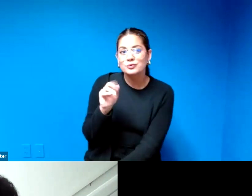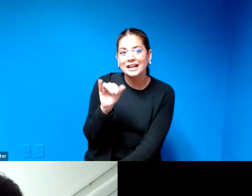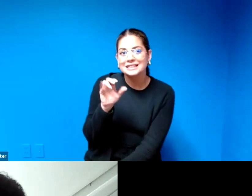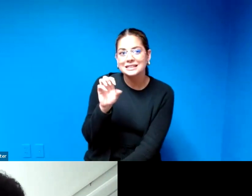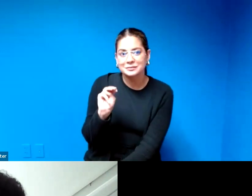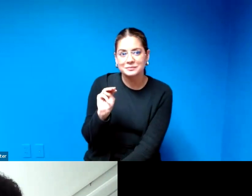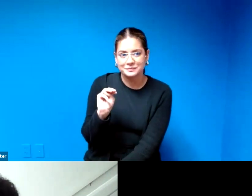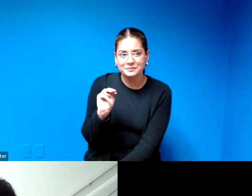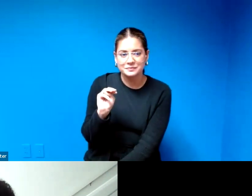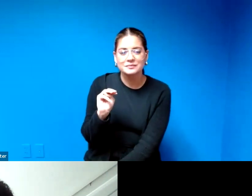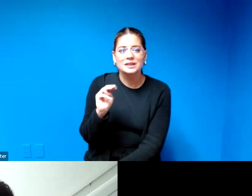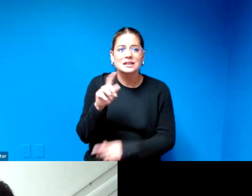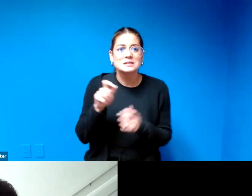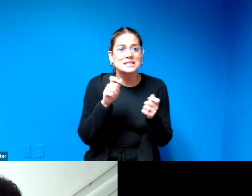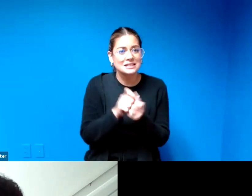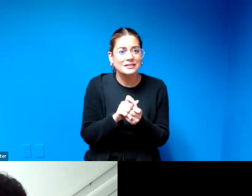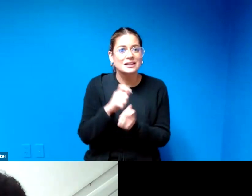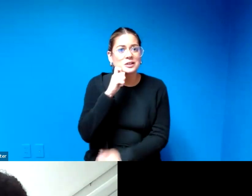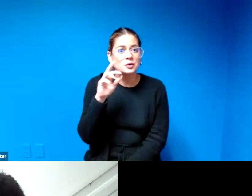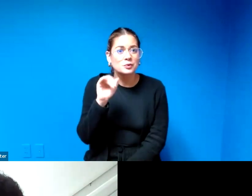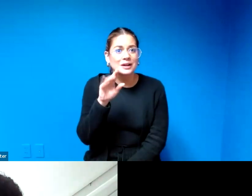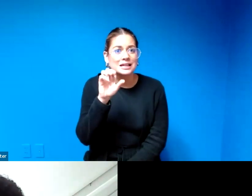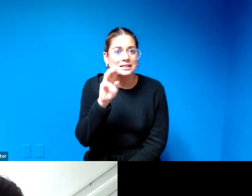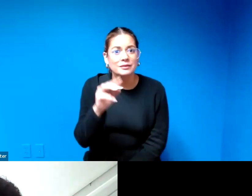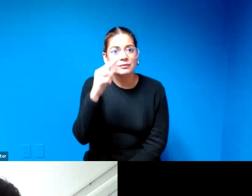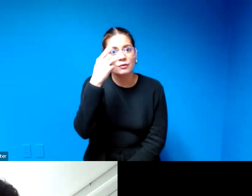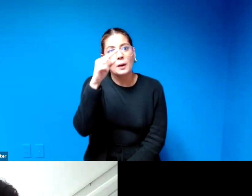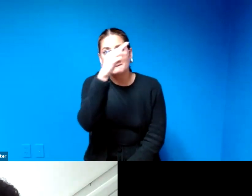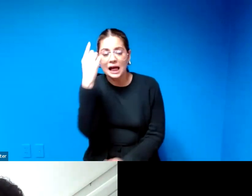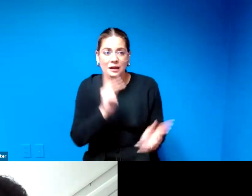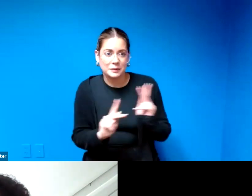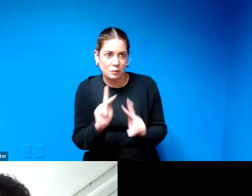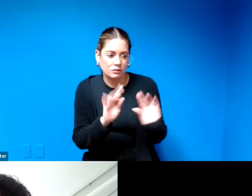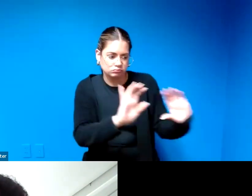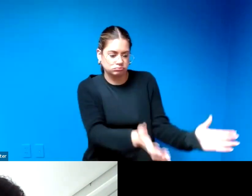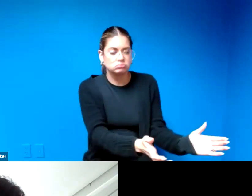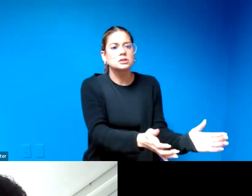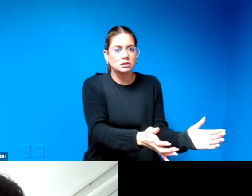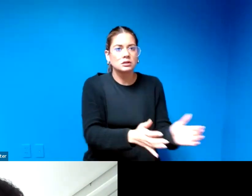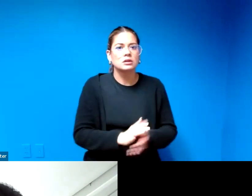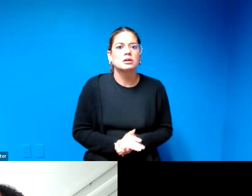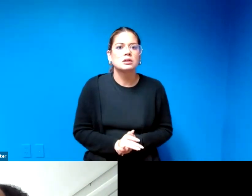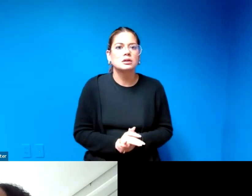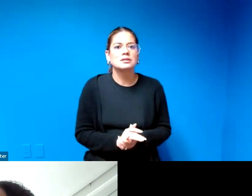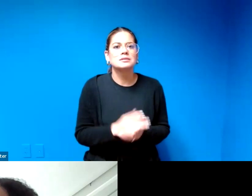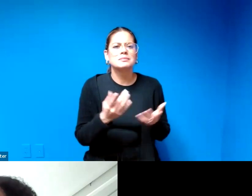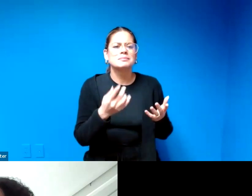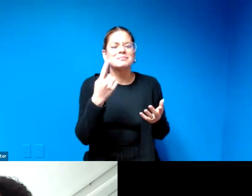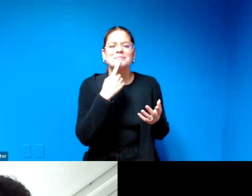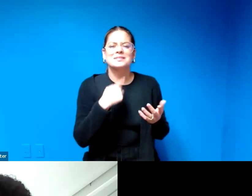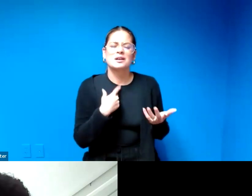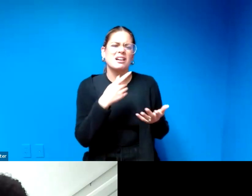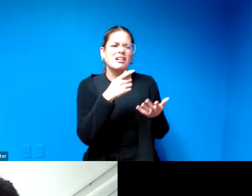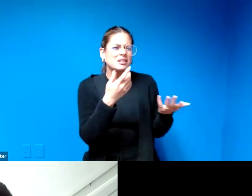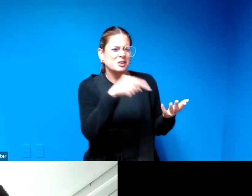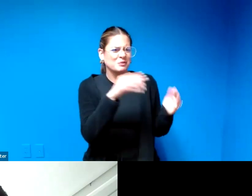the, and particularly racism that is inflicted upon Black people. And sometimes criticism that I get is, why do you spend so much time